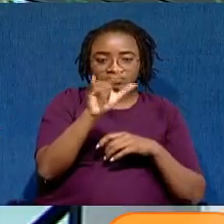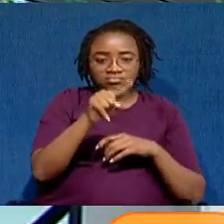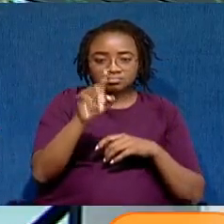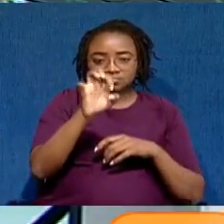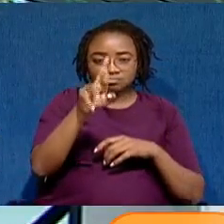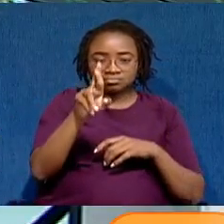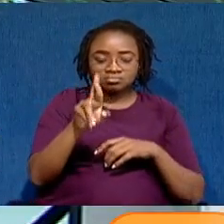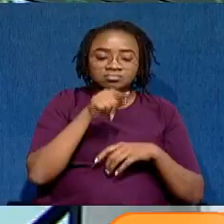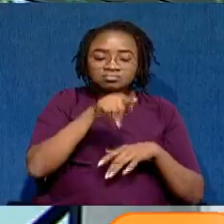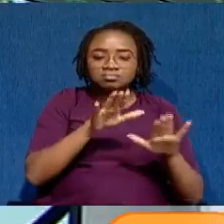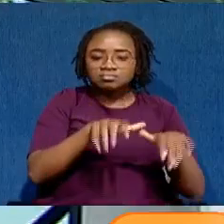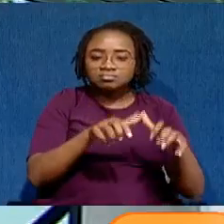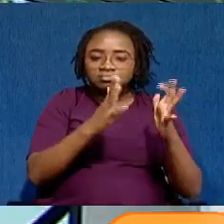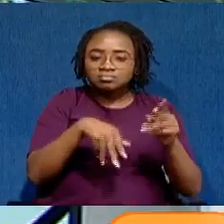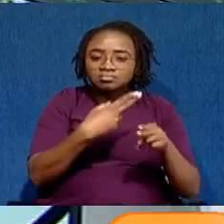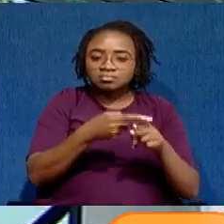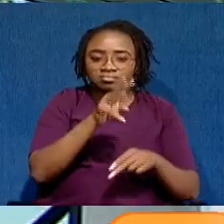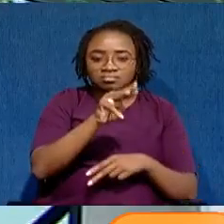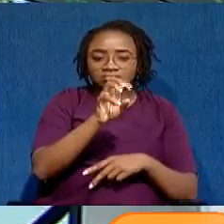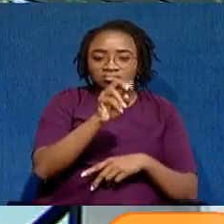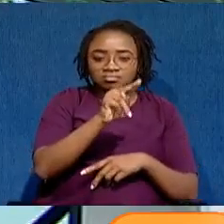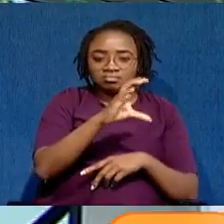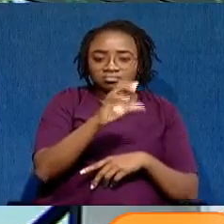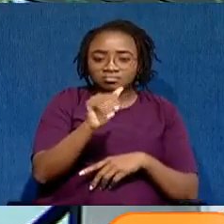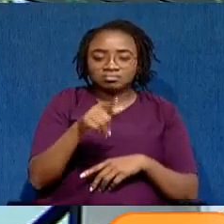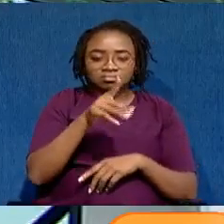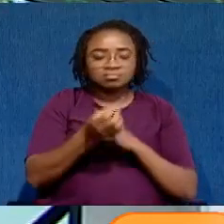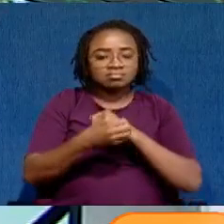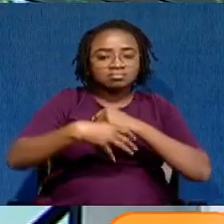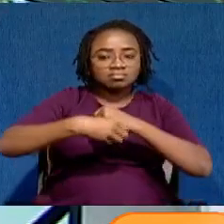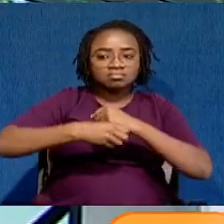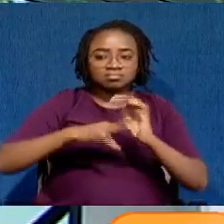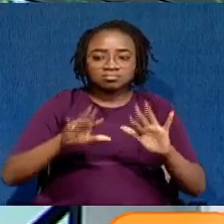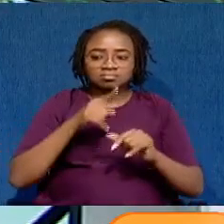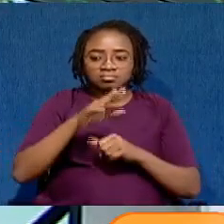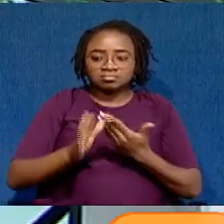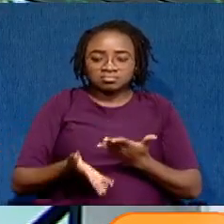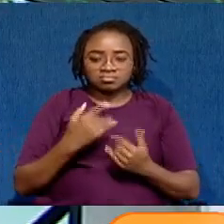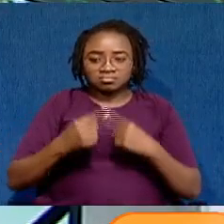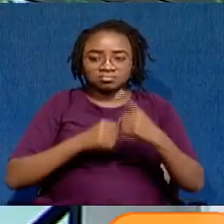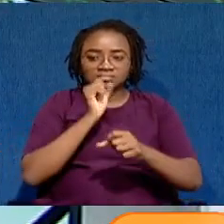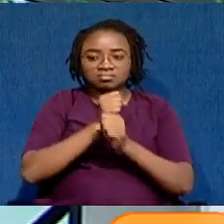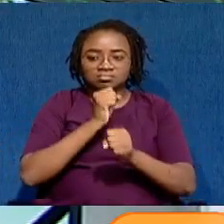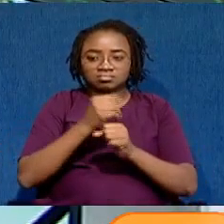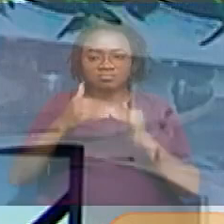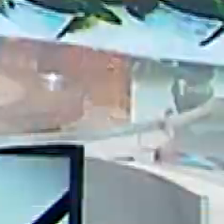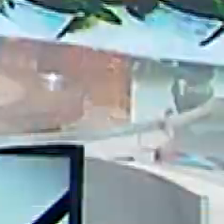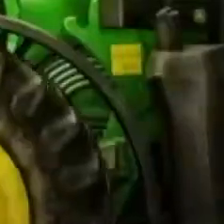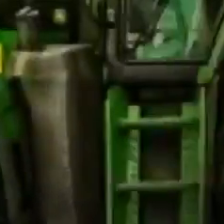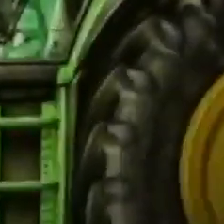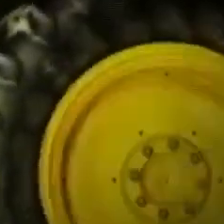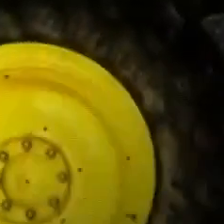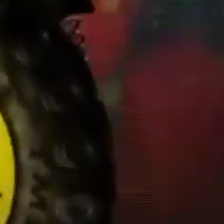Monica Mungai's farm in the county and tells us how the model is helping her do more with less.